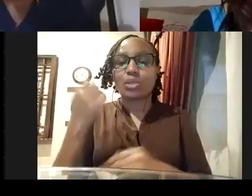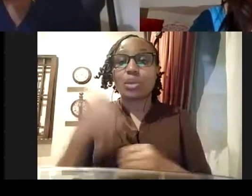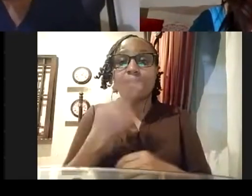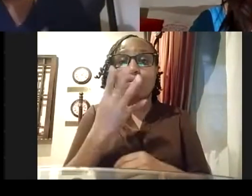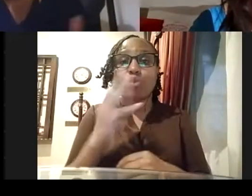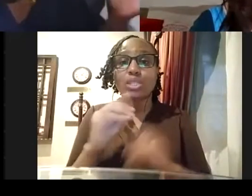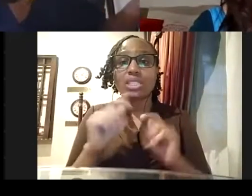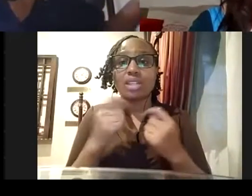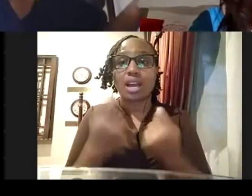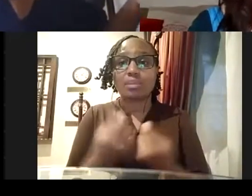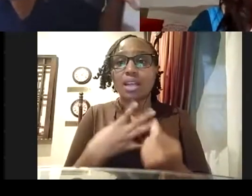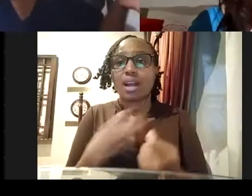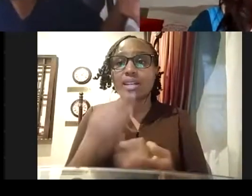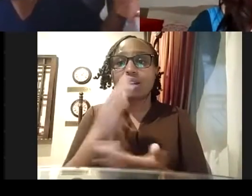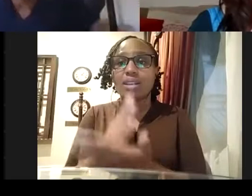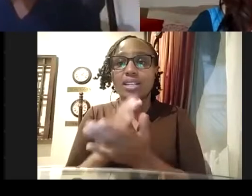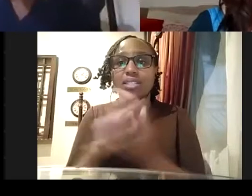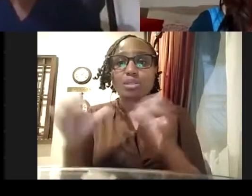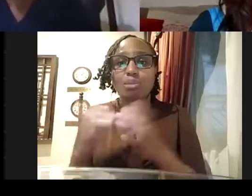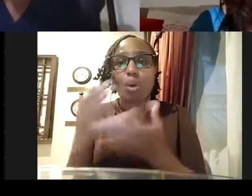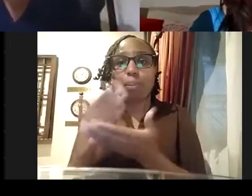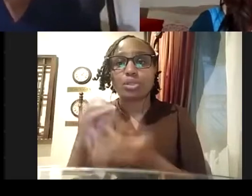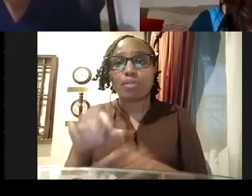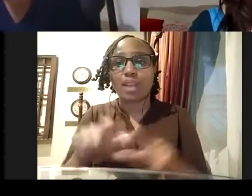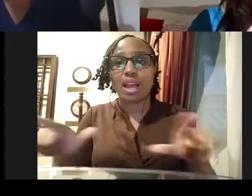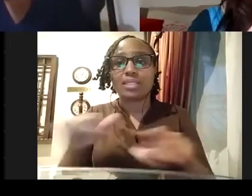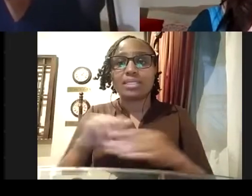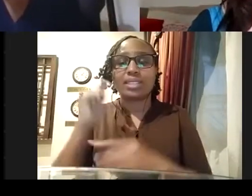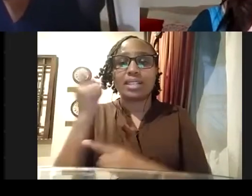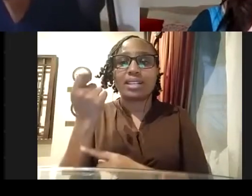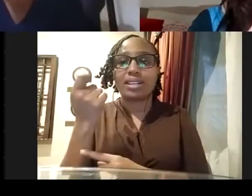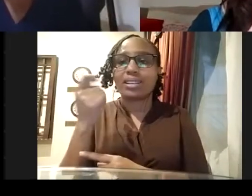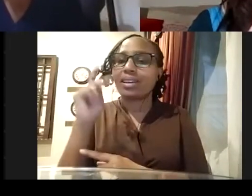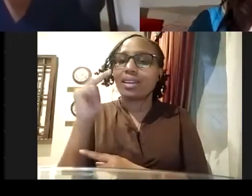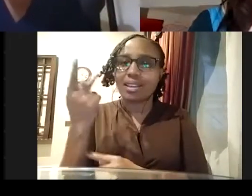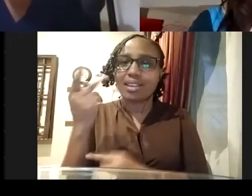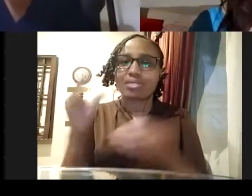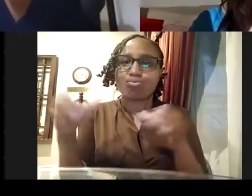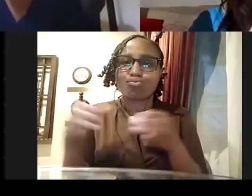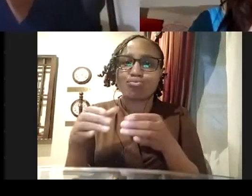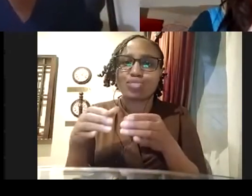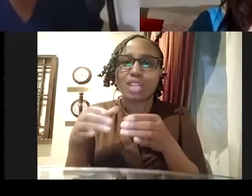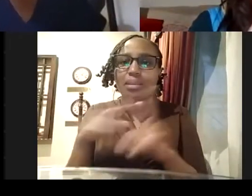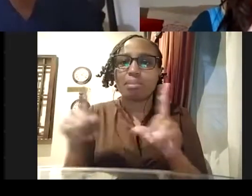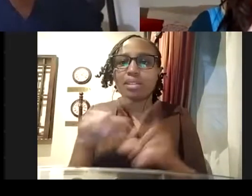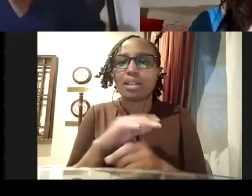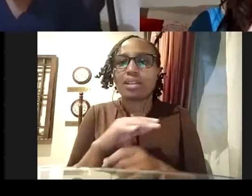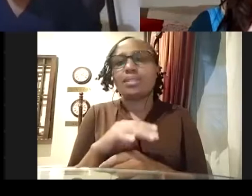on a really, really small piece of land, which is Kenya, because Kenya is actually tiny compared to most other countries.